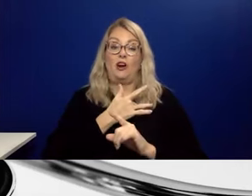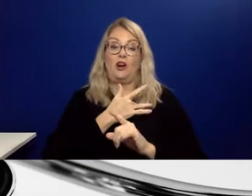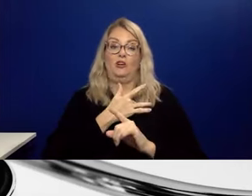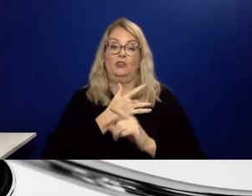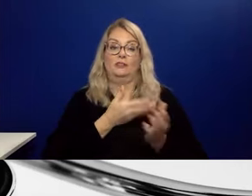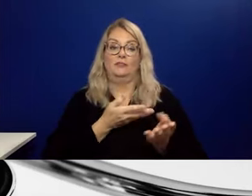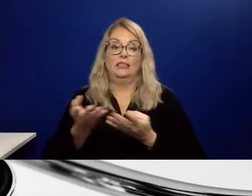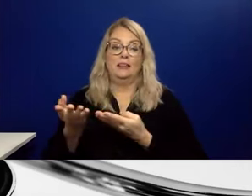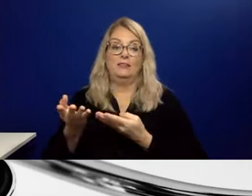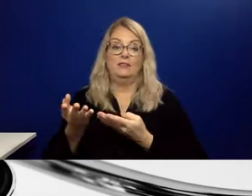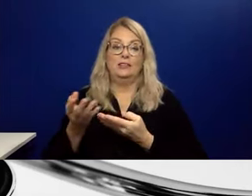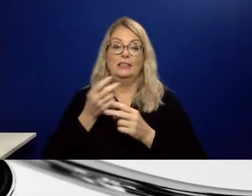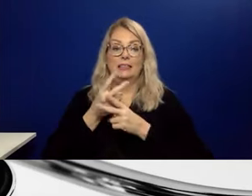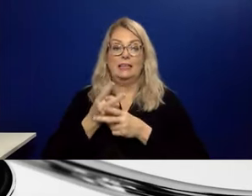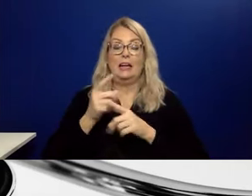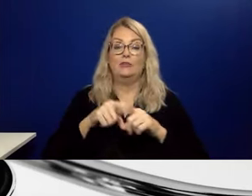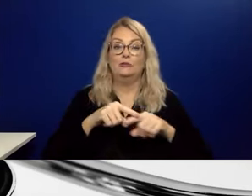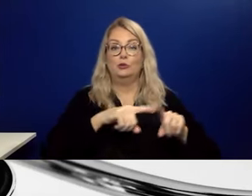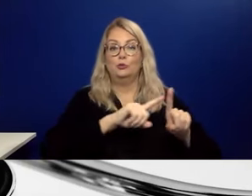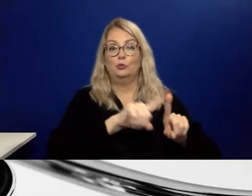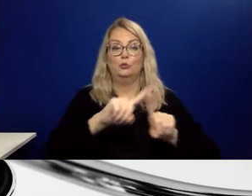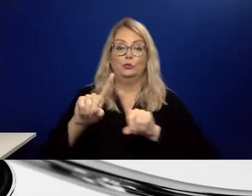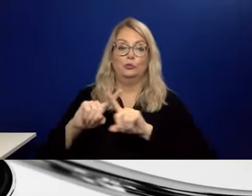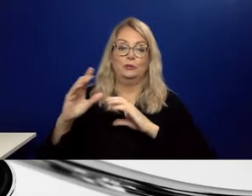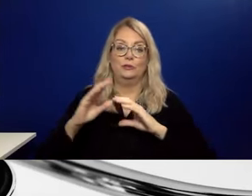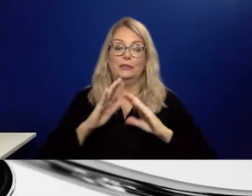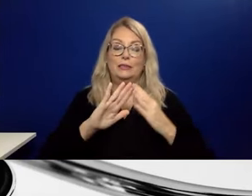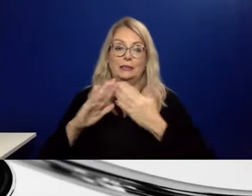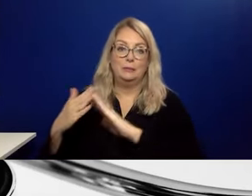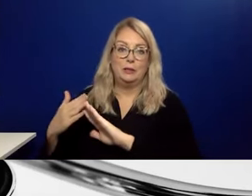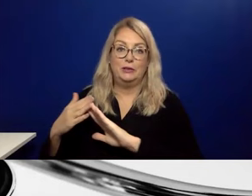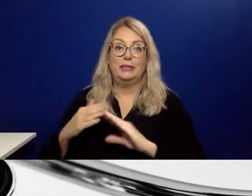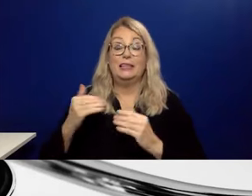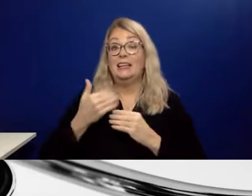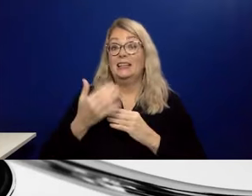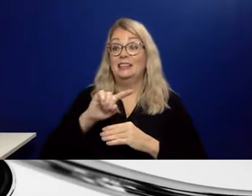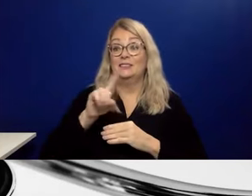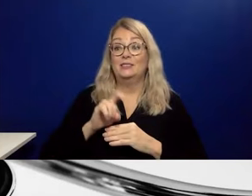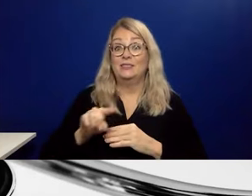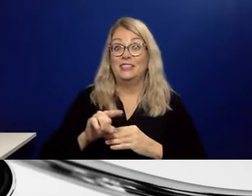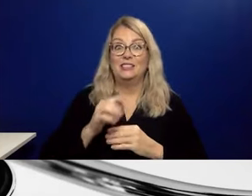diverse communities. So this question is going to go to, let's see.